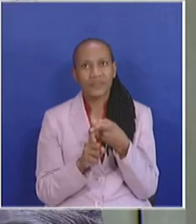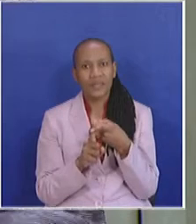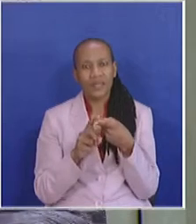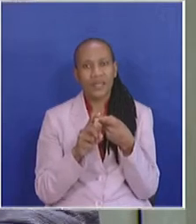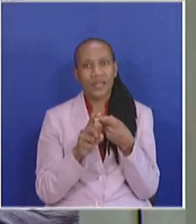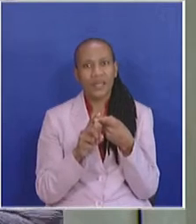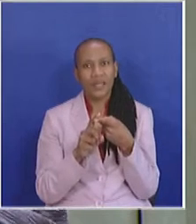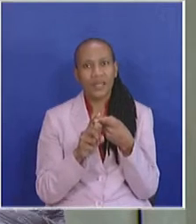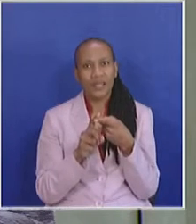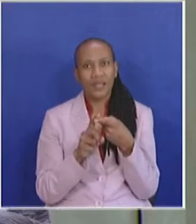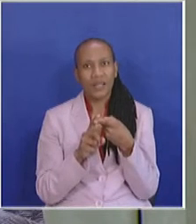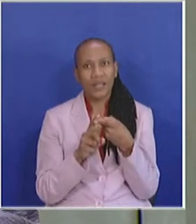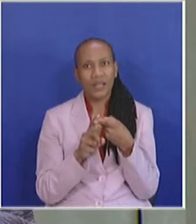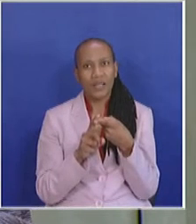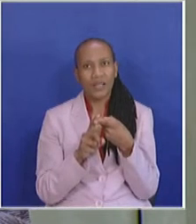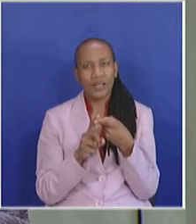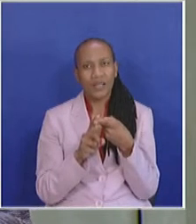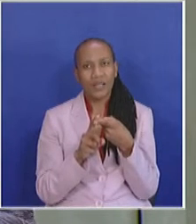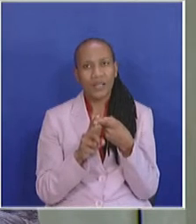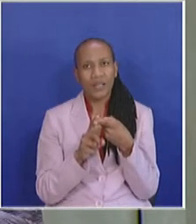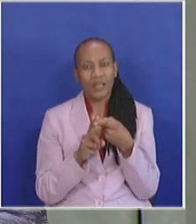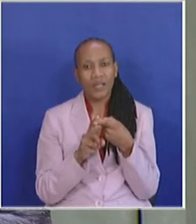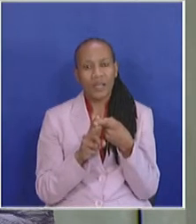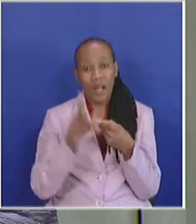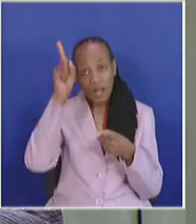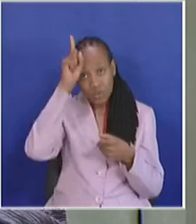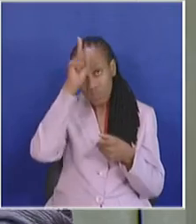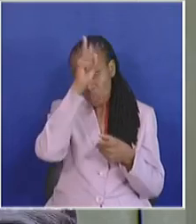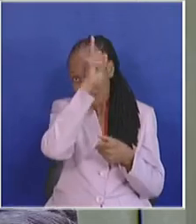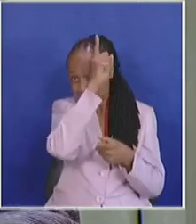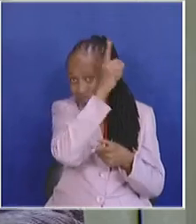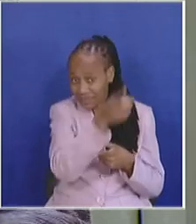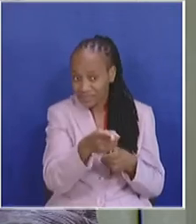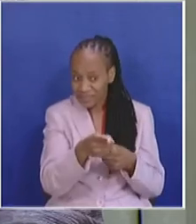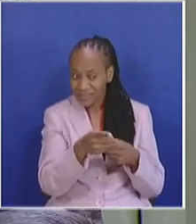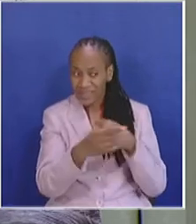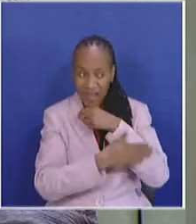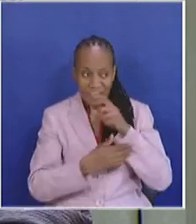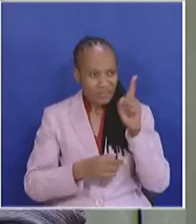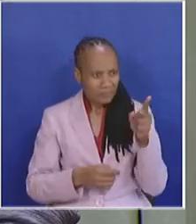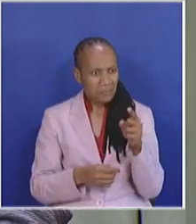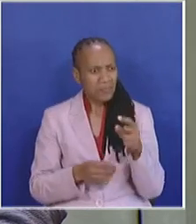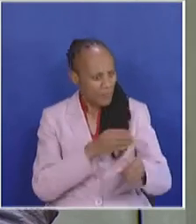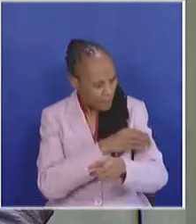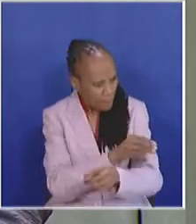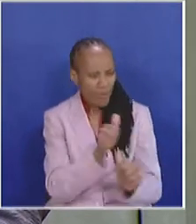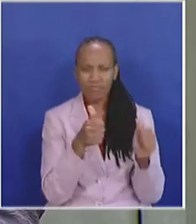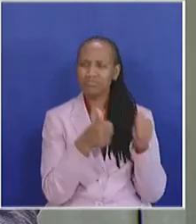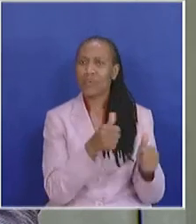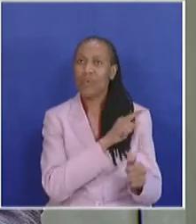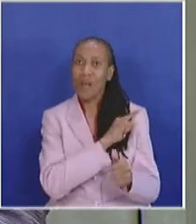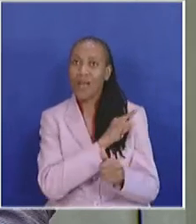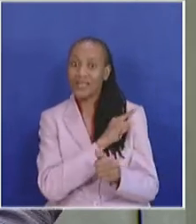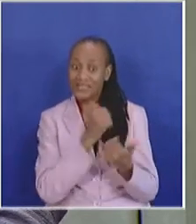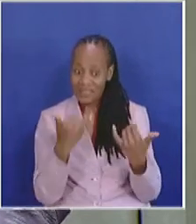Umhlabialingana, you'll find that countries like Swaziland is also getting empowered because the movement is becoming